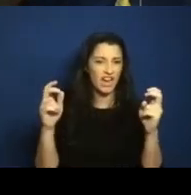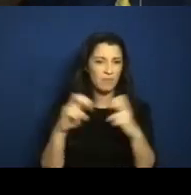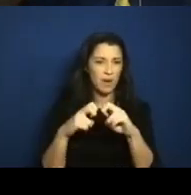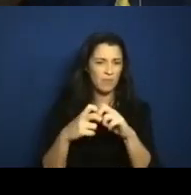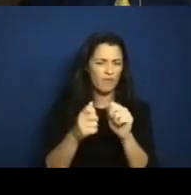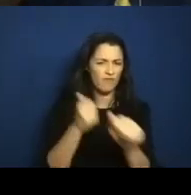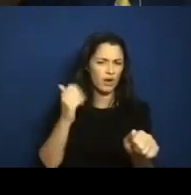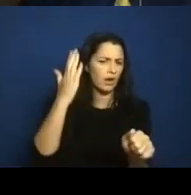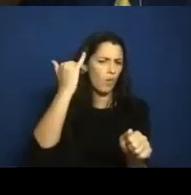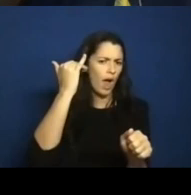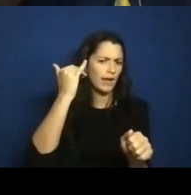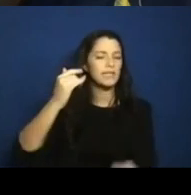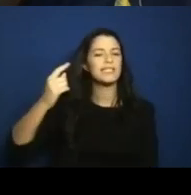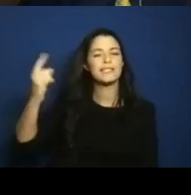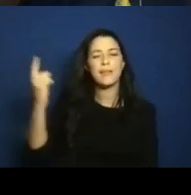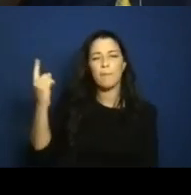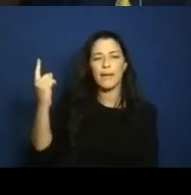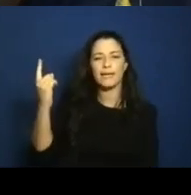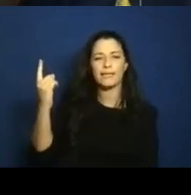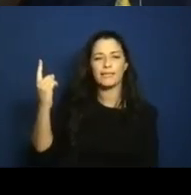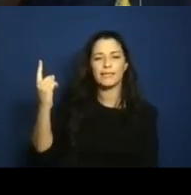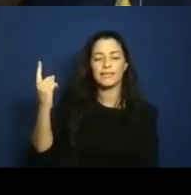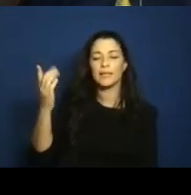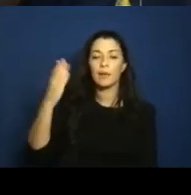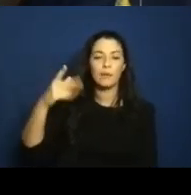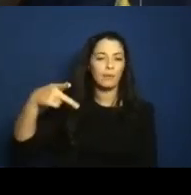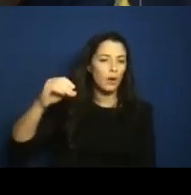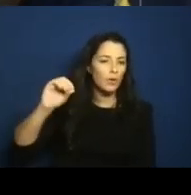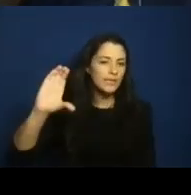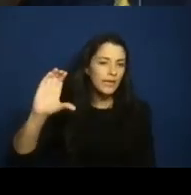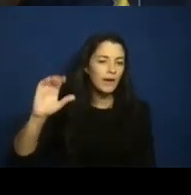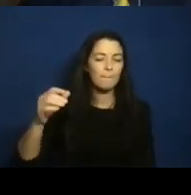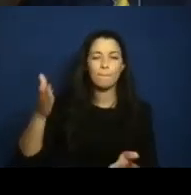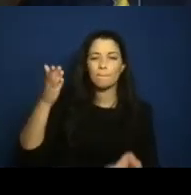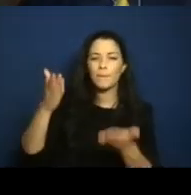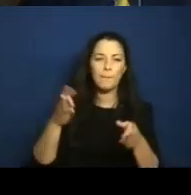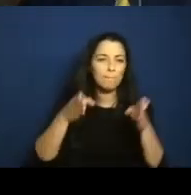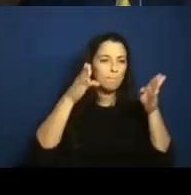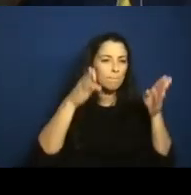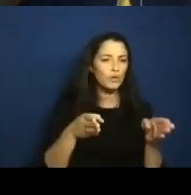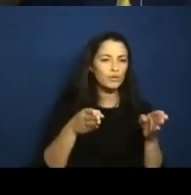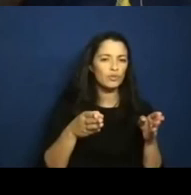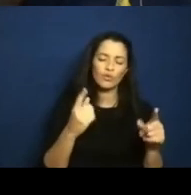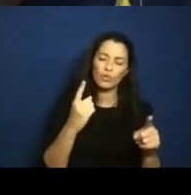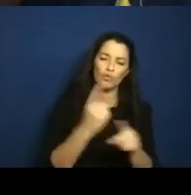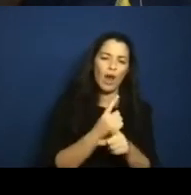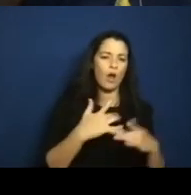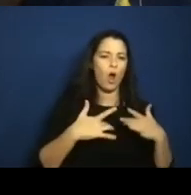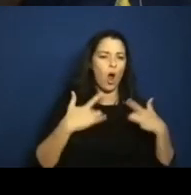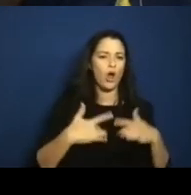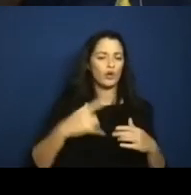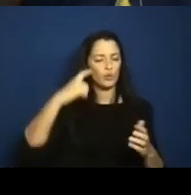there was someone, whether it was a person of color or just a person with the right heart to see me as a